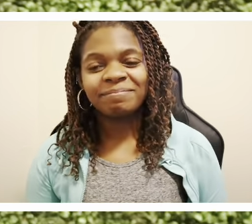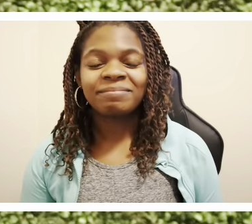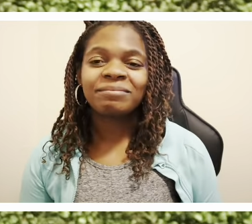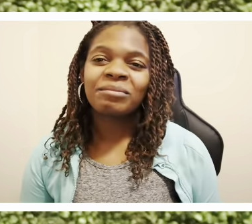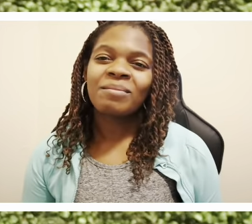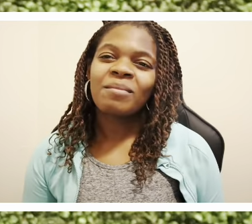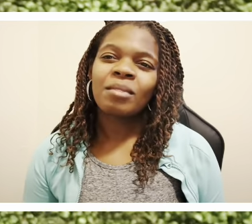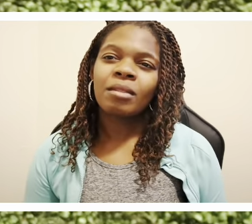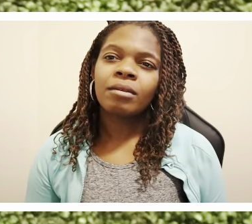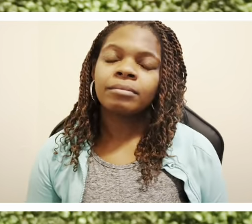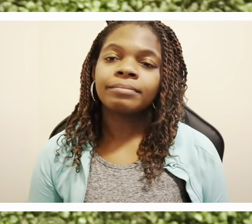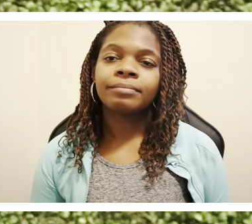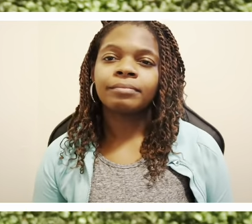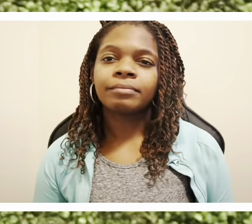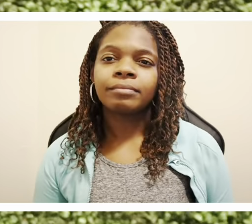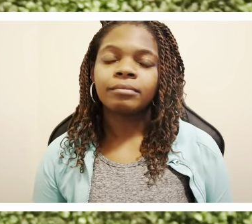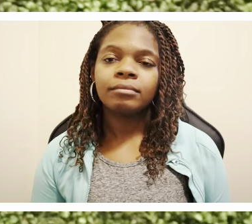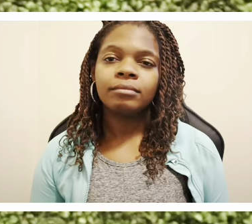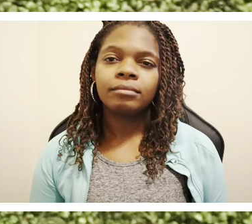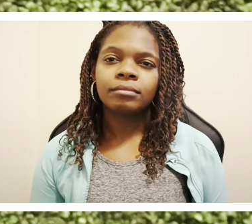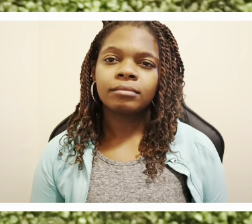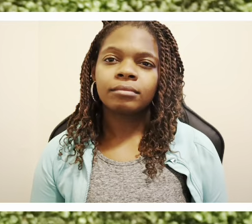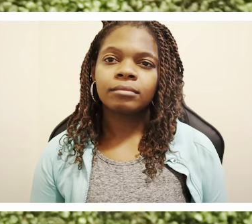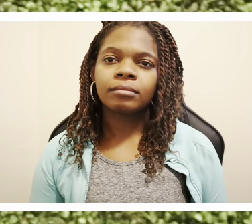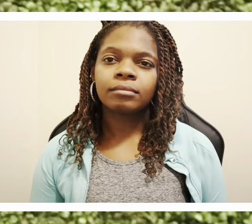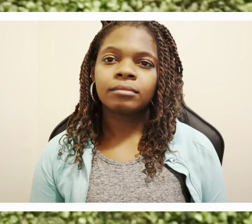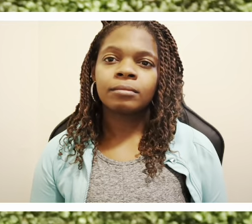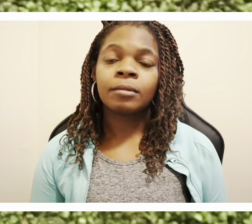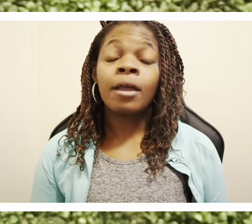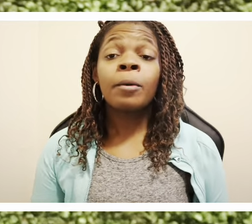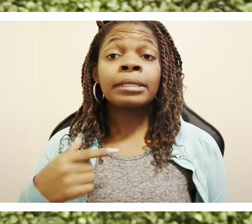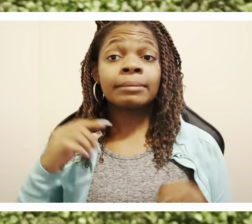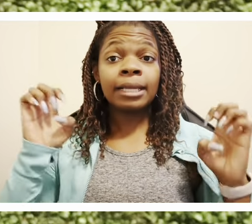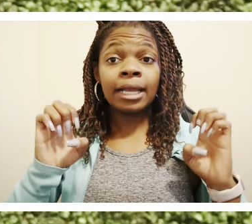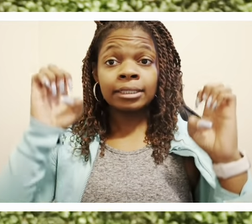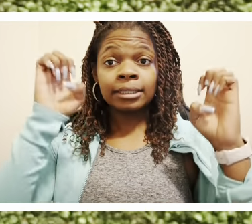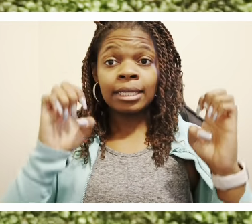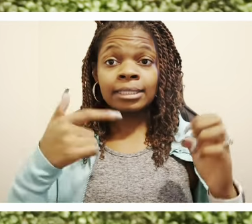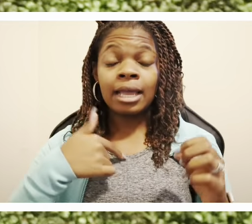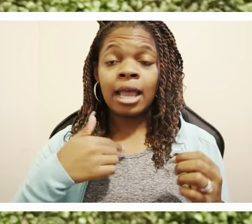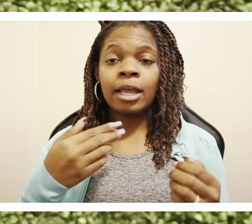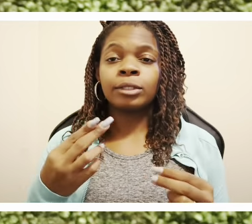comes to workouts, I would say I did actually, because I do primarily lift weights.